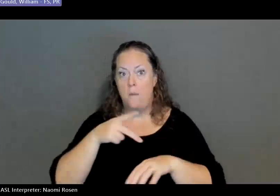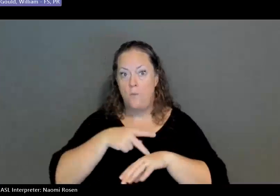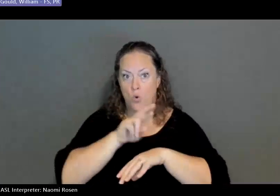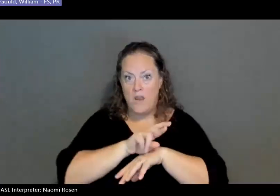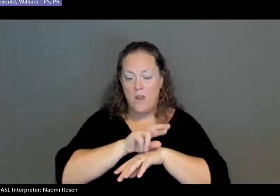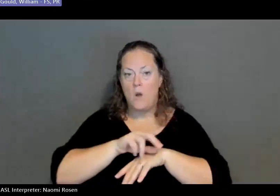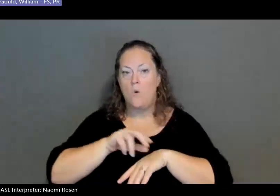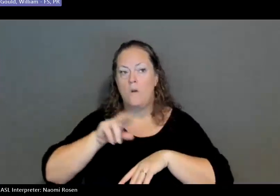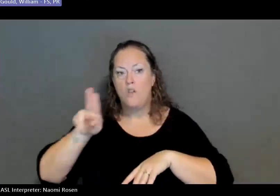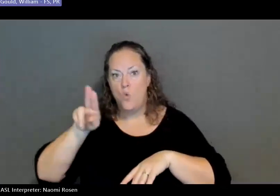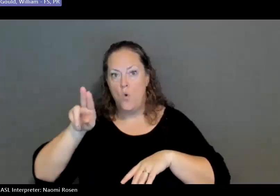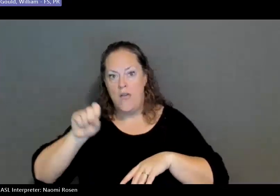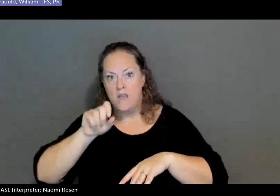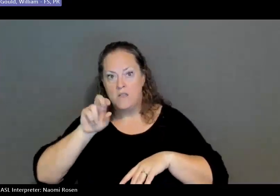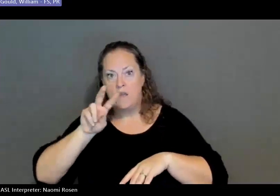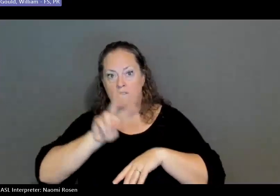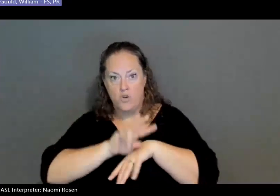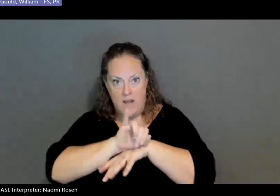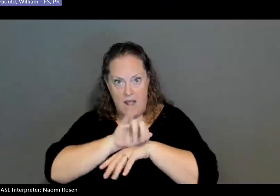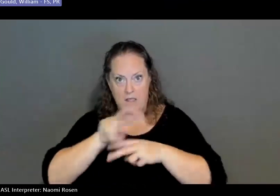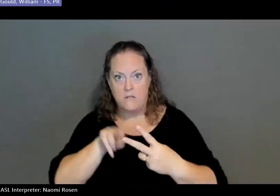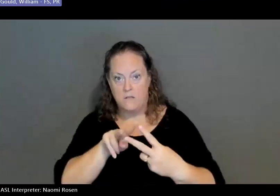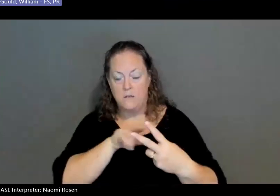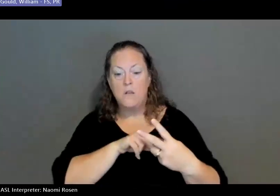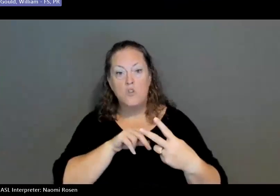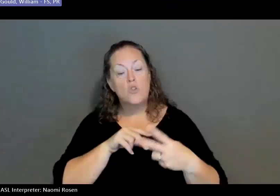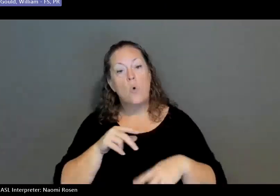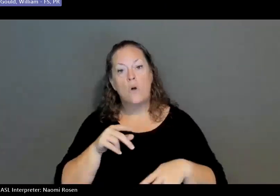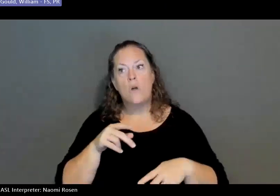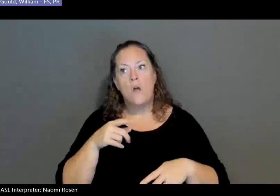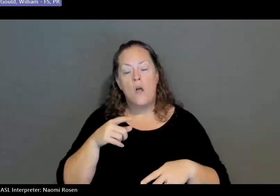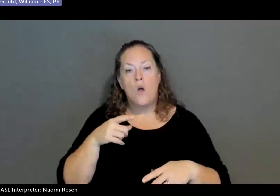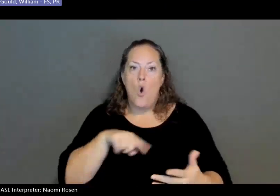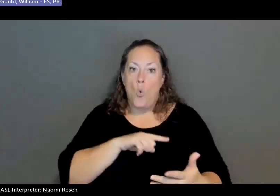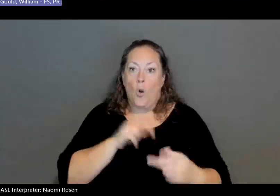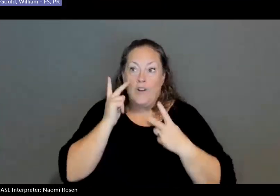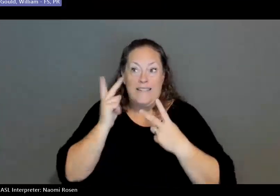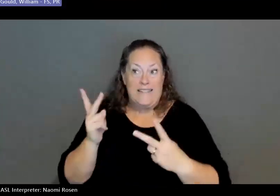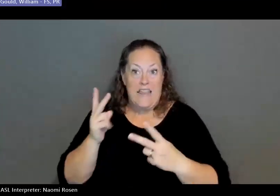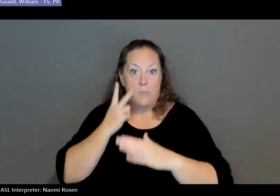There are projections towards the end of the century,